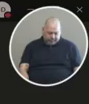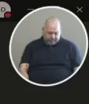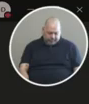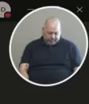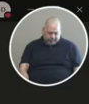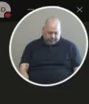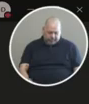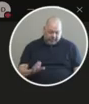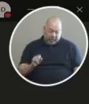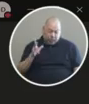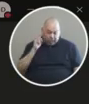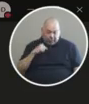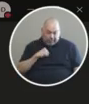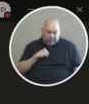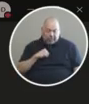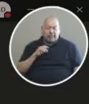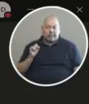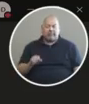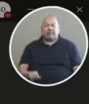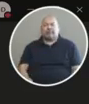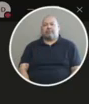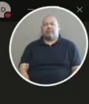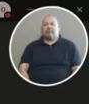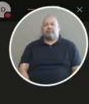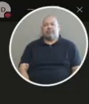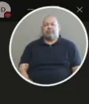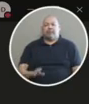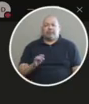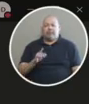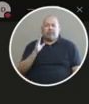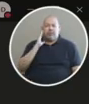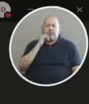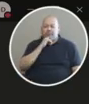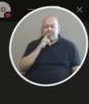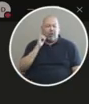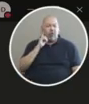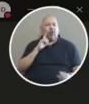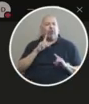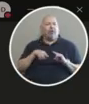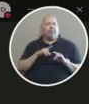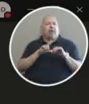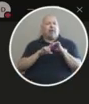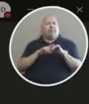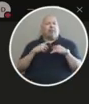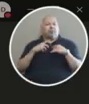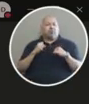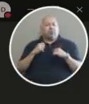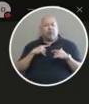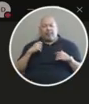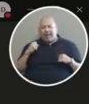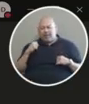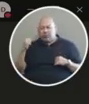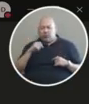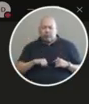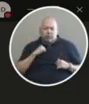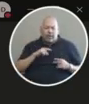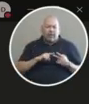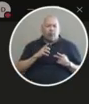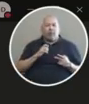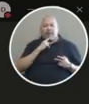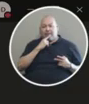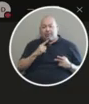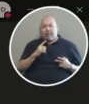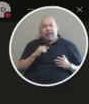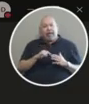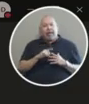Can you hear me? Yes, sir, we can hear you. Okay. You know, I heard a lot about El Paso Strong and El Paso Pride, so I do just want to go and